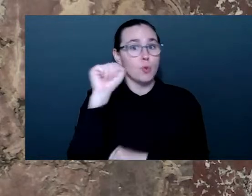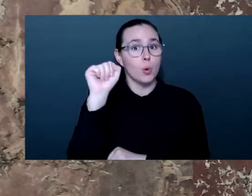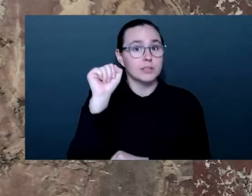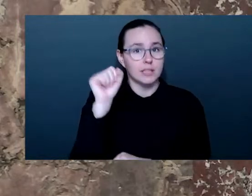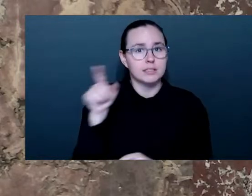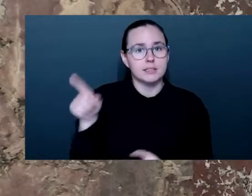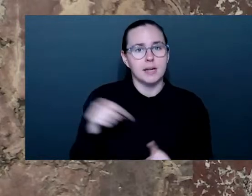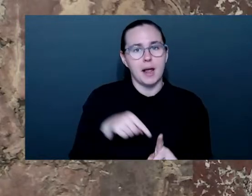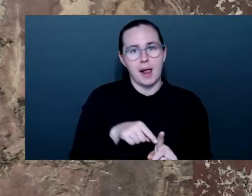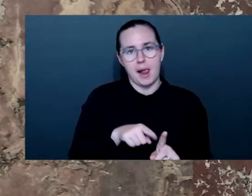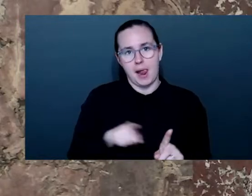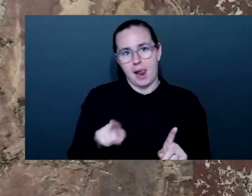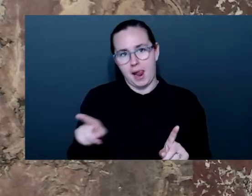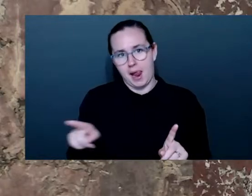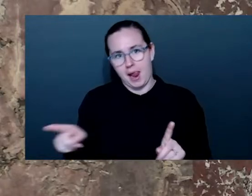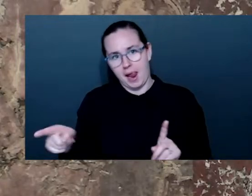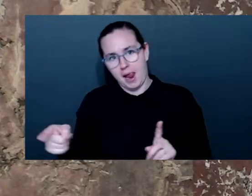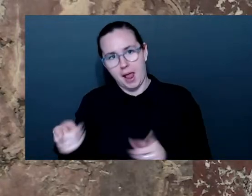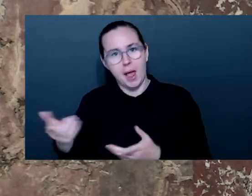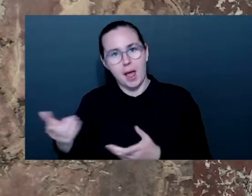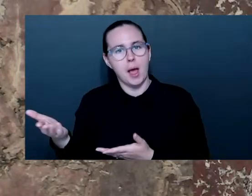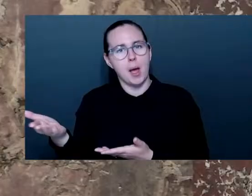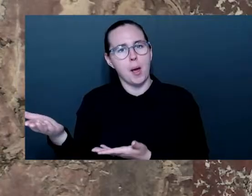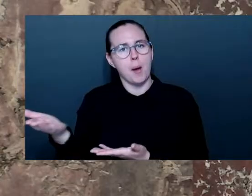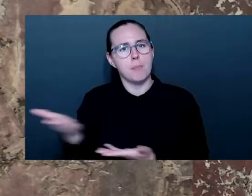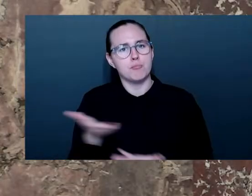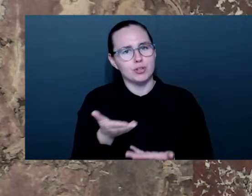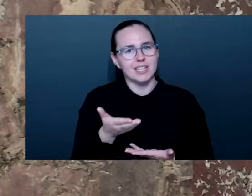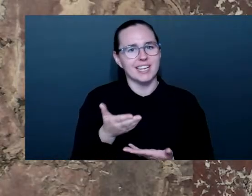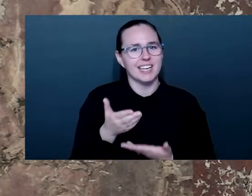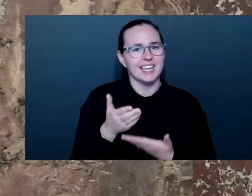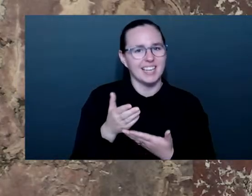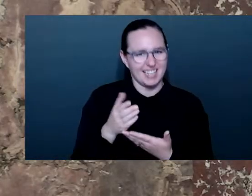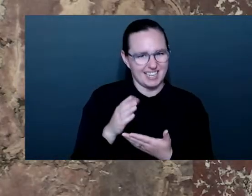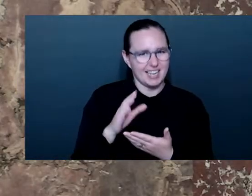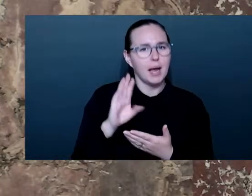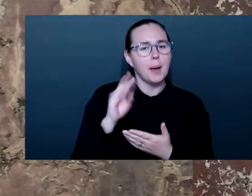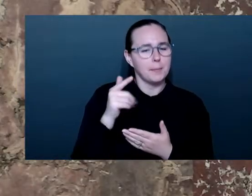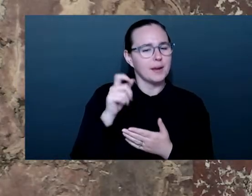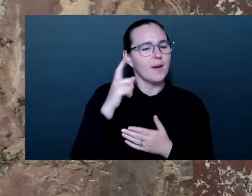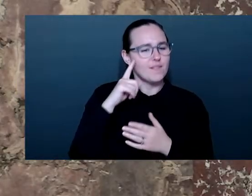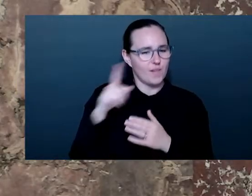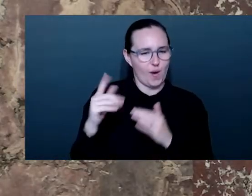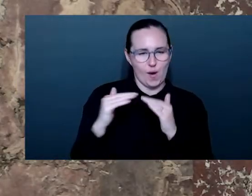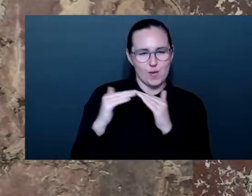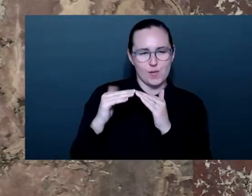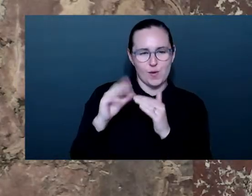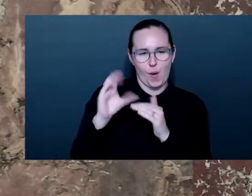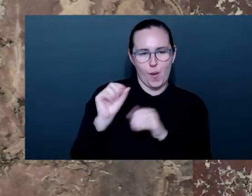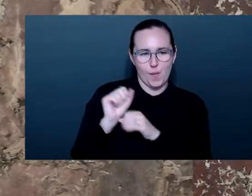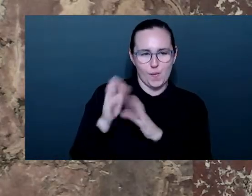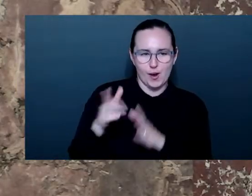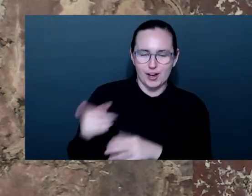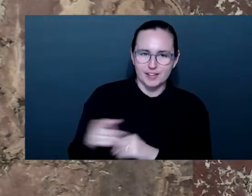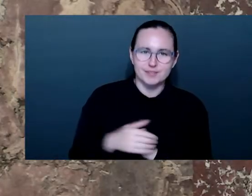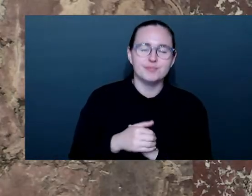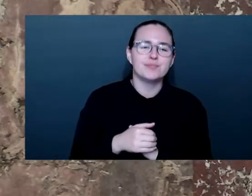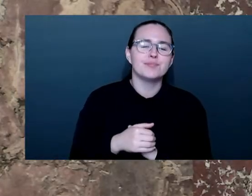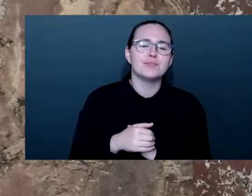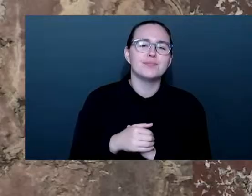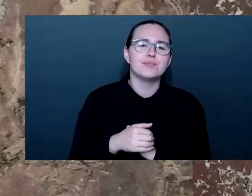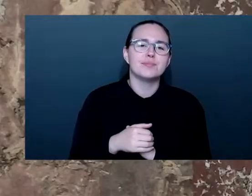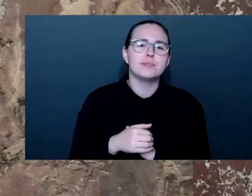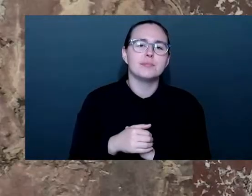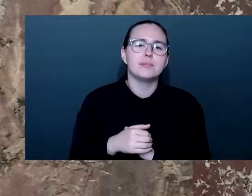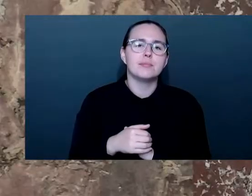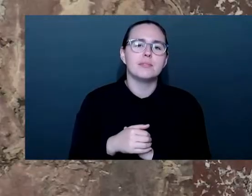firmly believes that journalists rightly should have access to the legislature. He put his job on the line to publish a